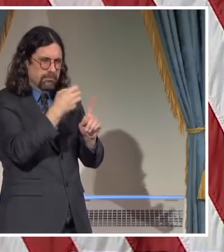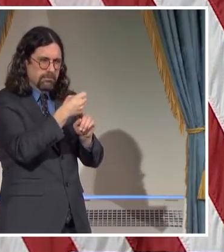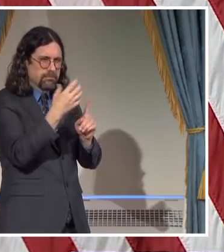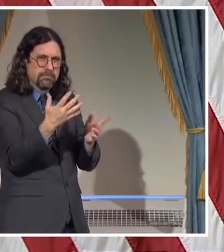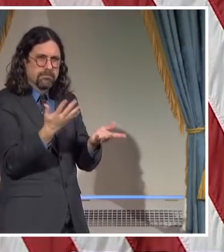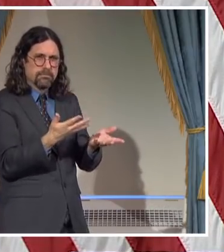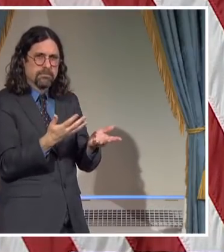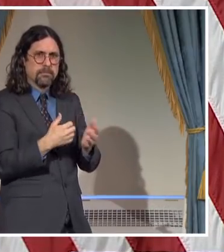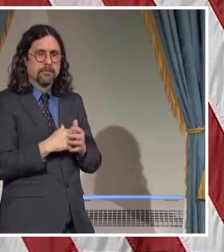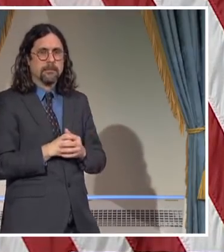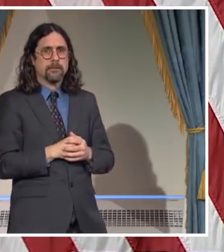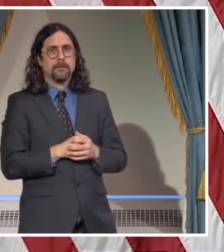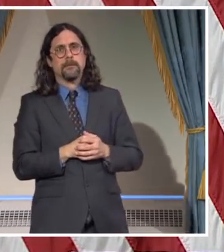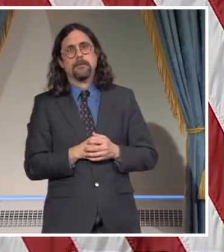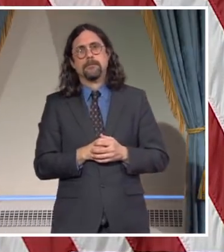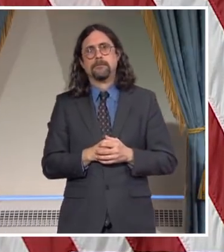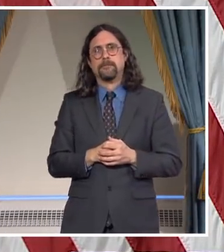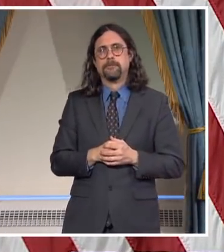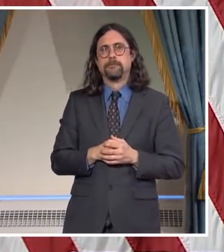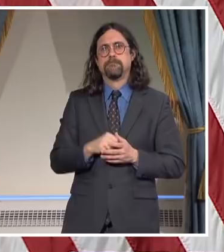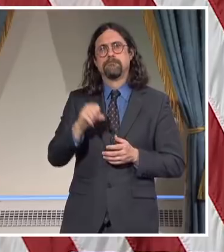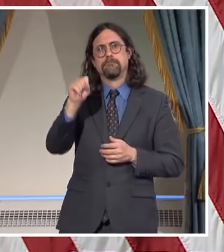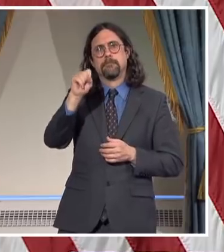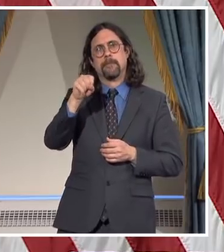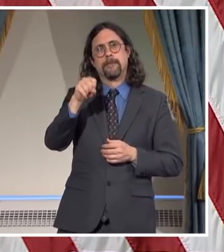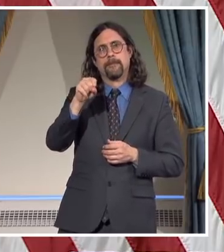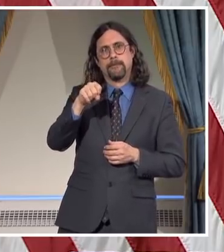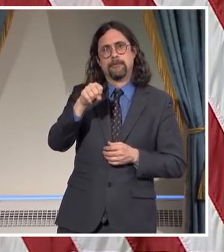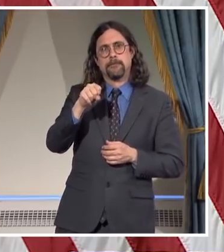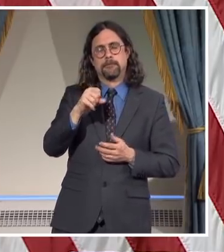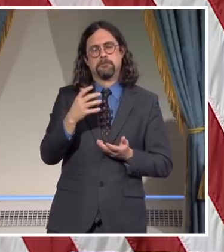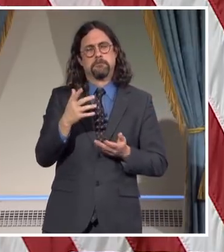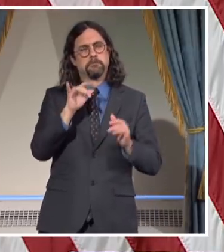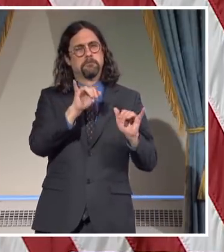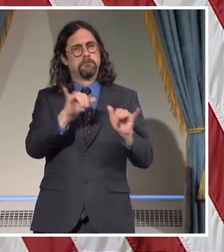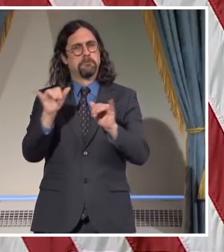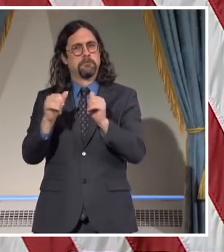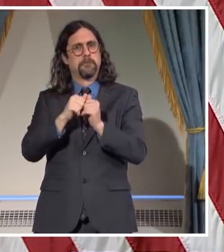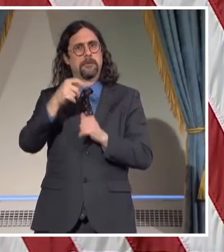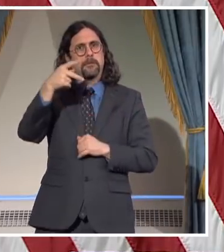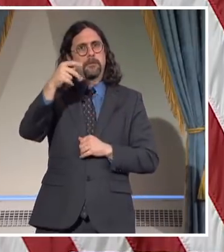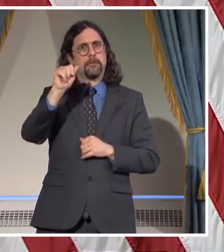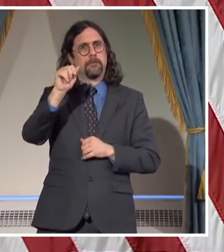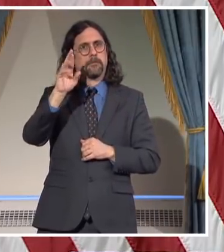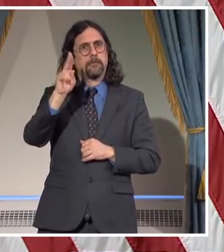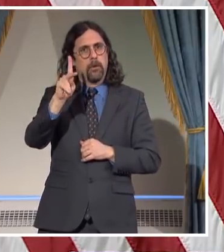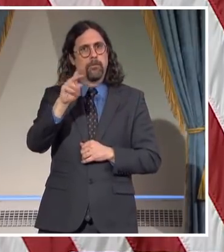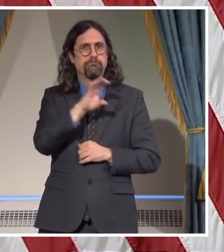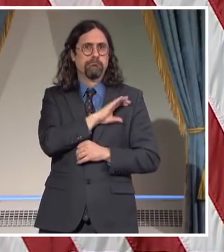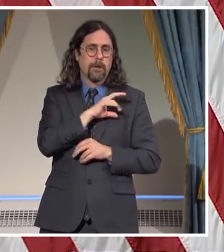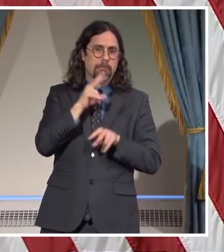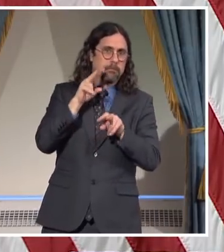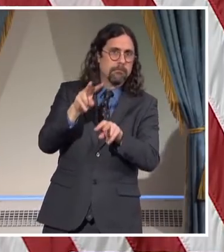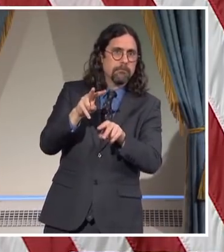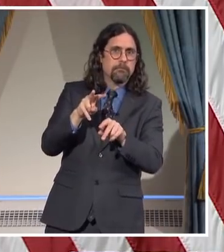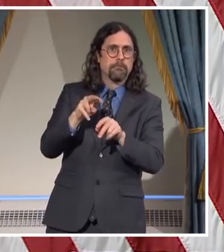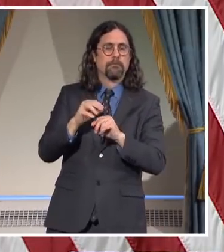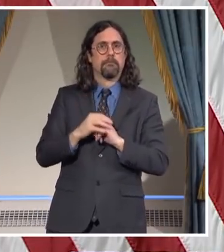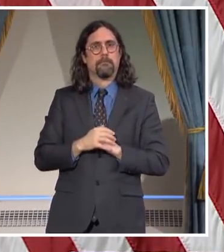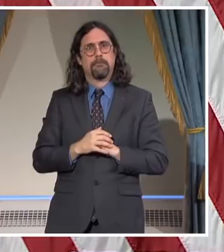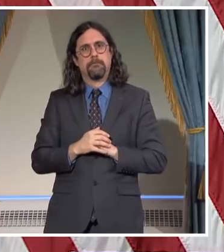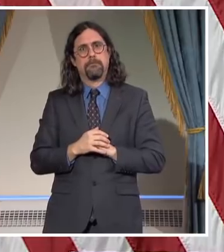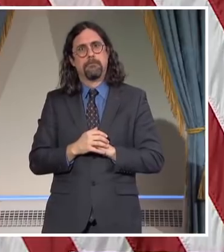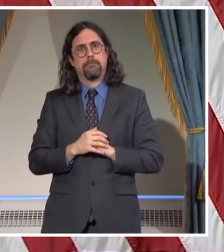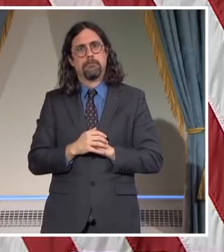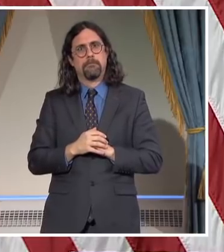be similar to what we're doing with parks now. We have to make sure if we leave any official space for people to